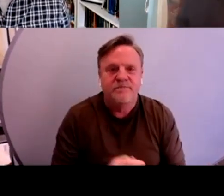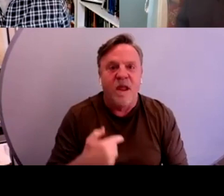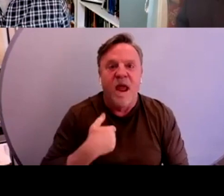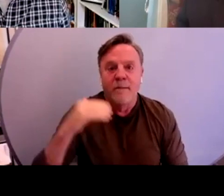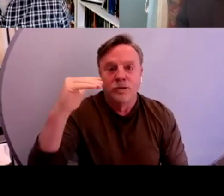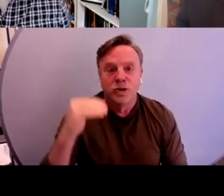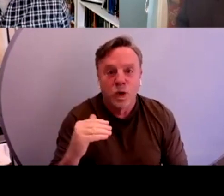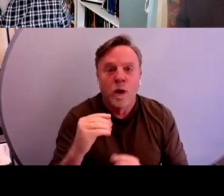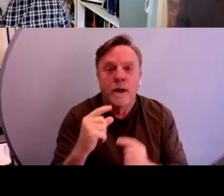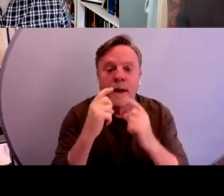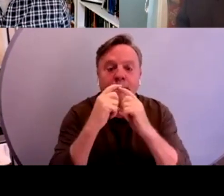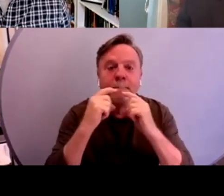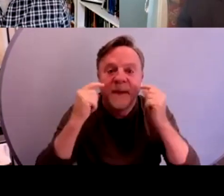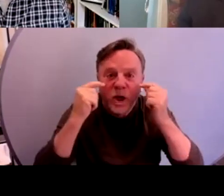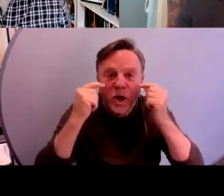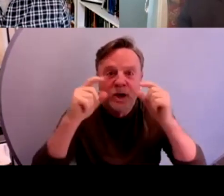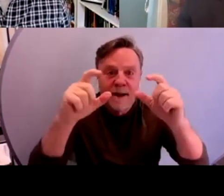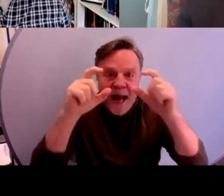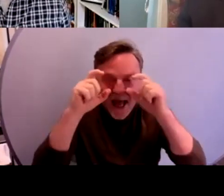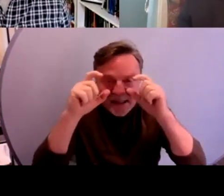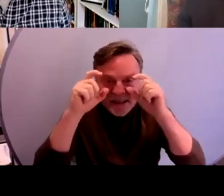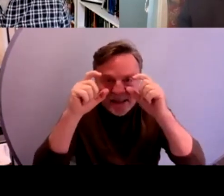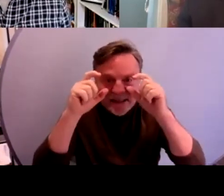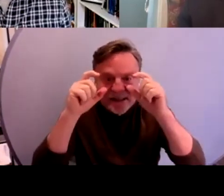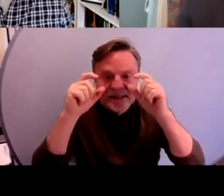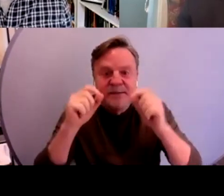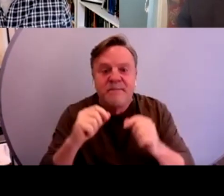short-bearded, wearing glasses,